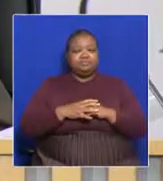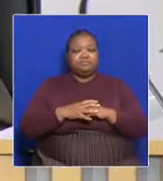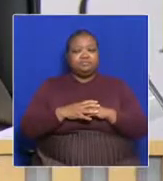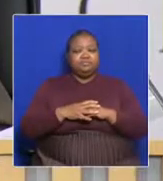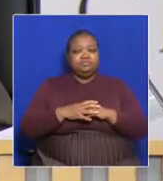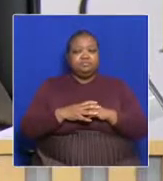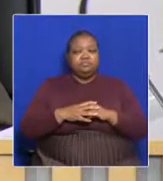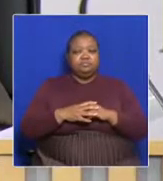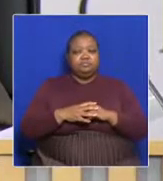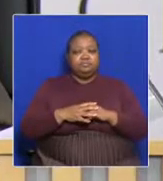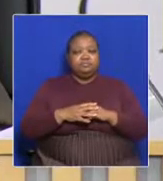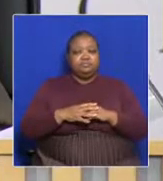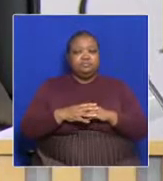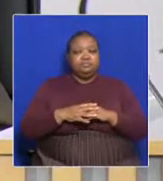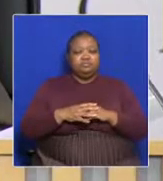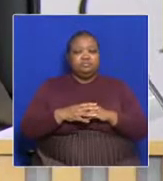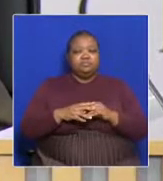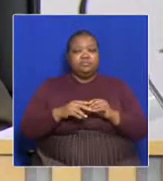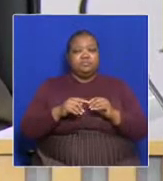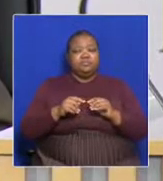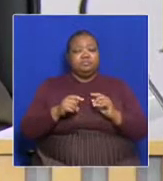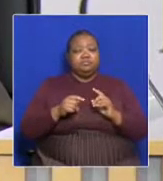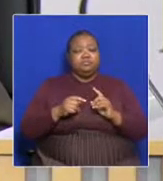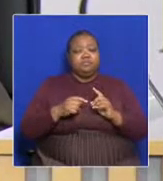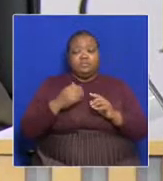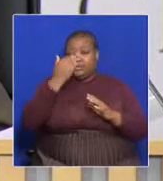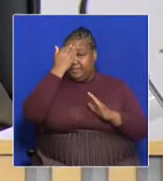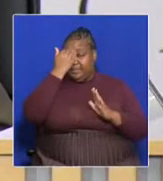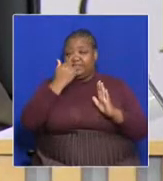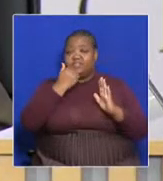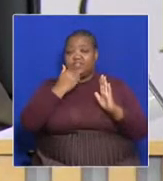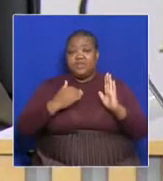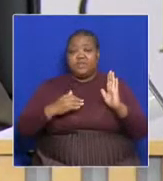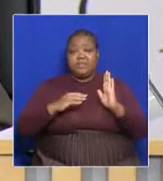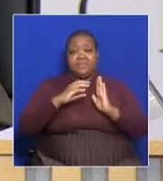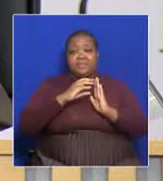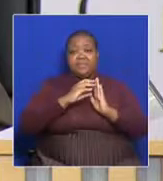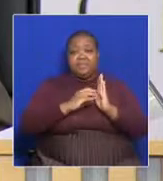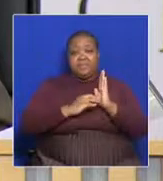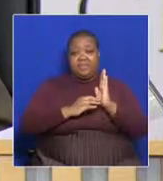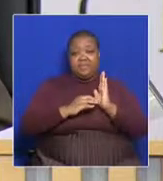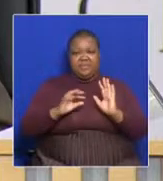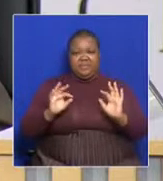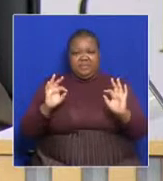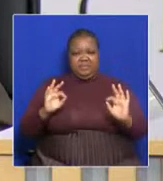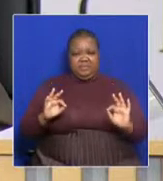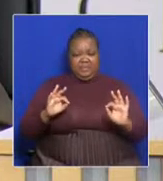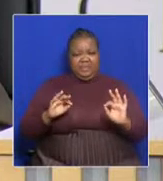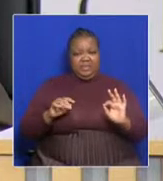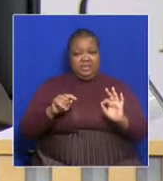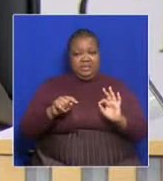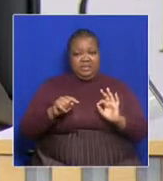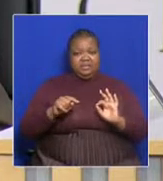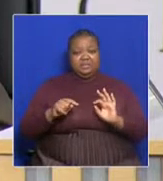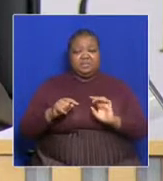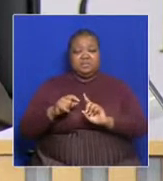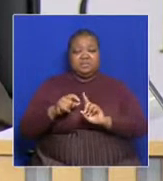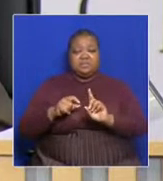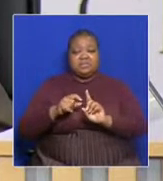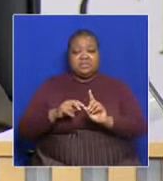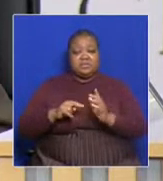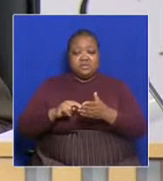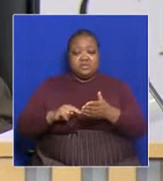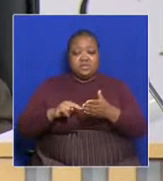It then speaks to the photographs taken. It looks very formal. It tells the reader, photo 1,